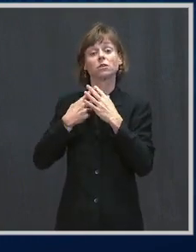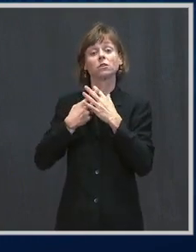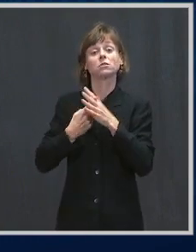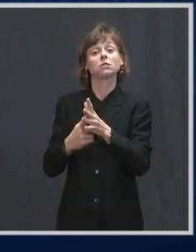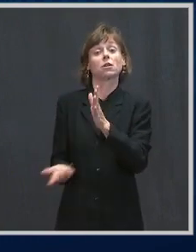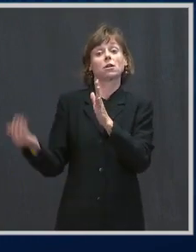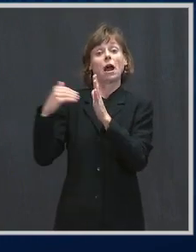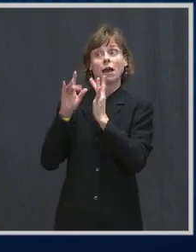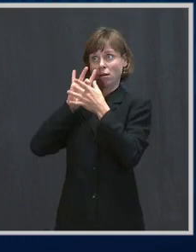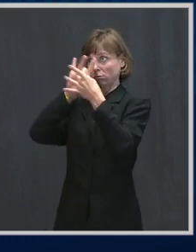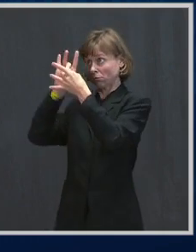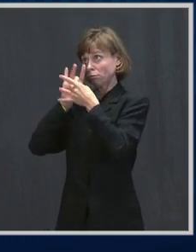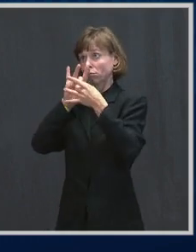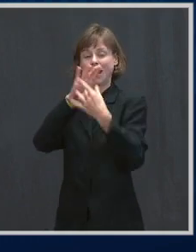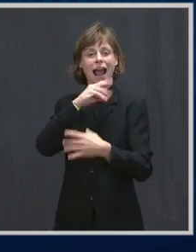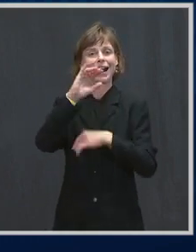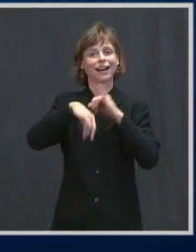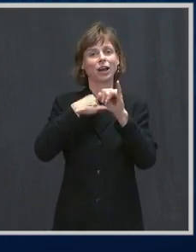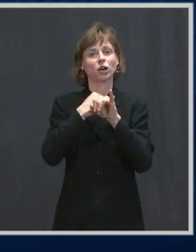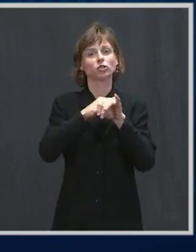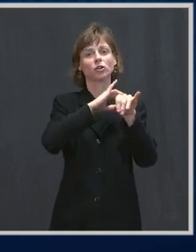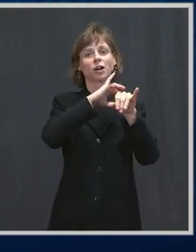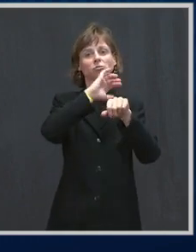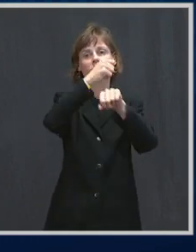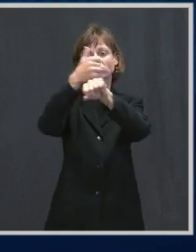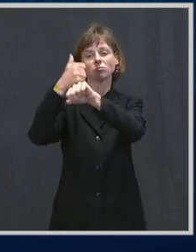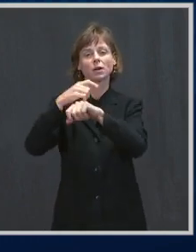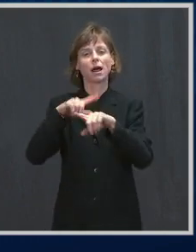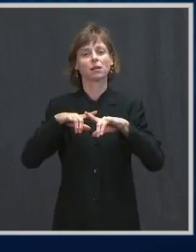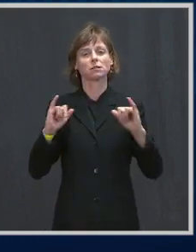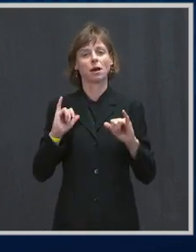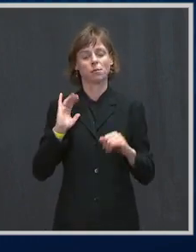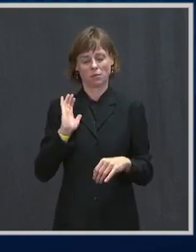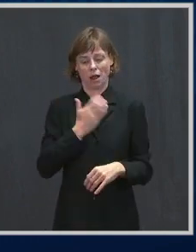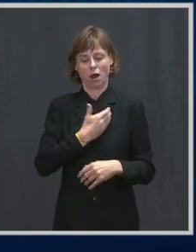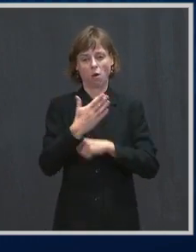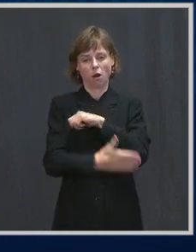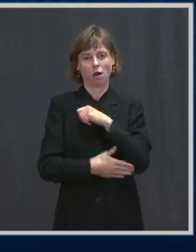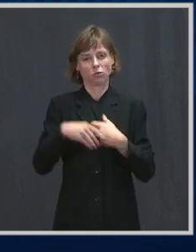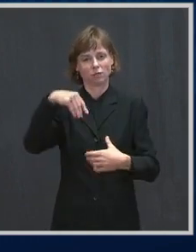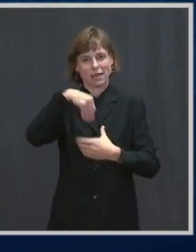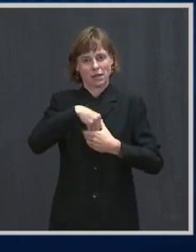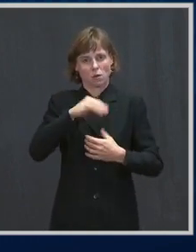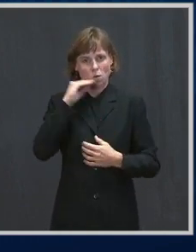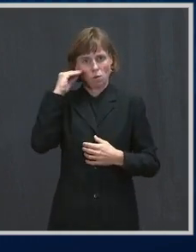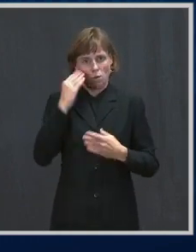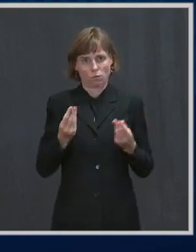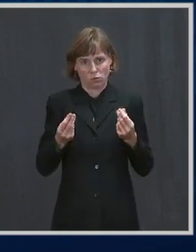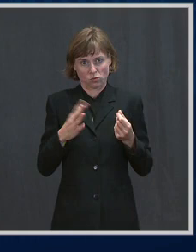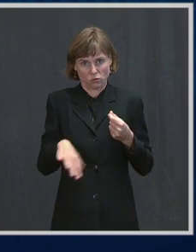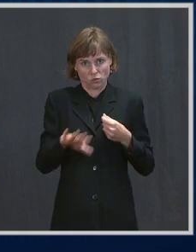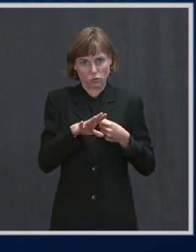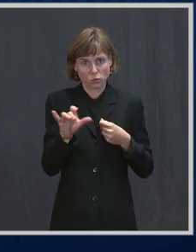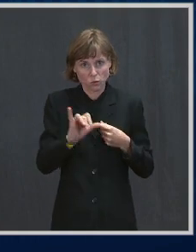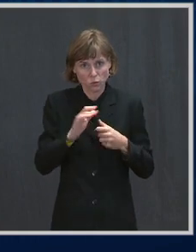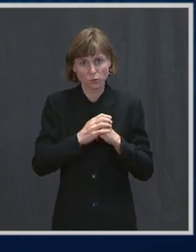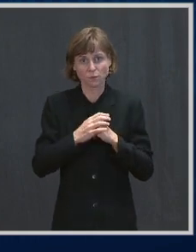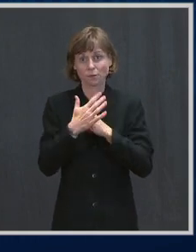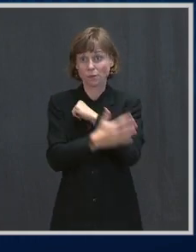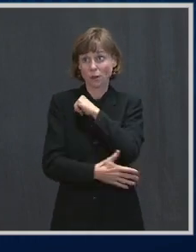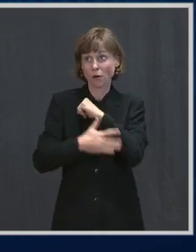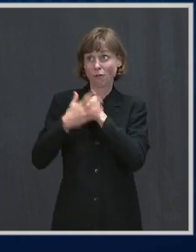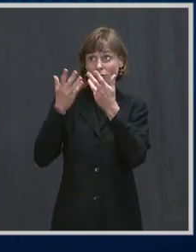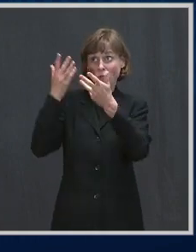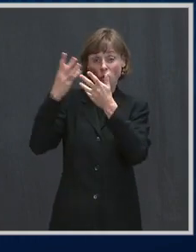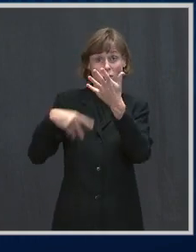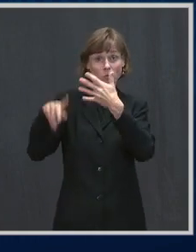and also by what we do within our own shores. Our foreign and domestic imperatives are intrinsically